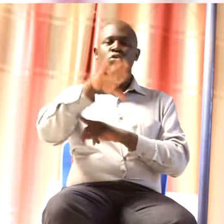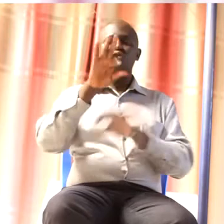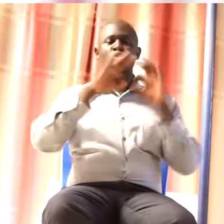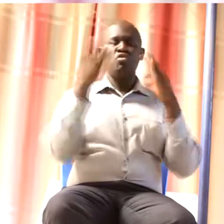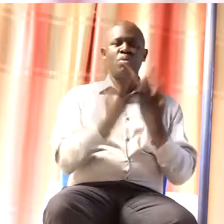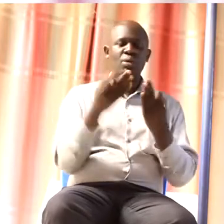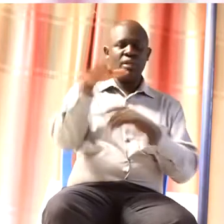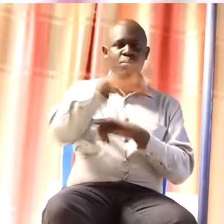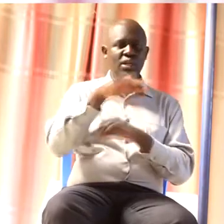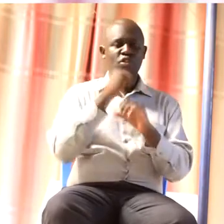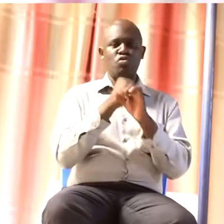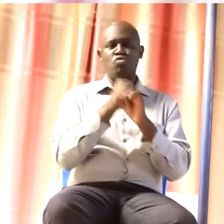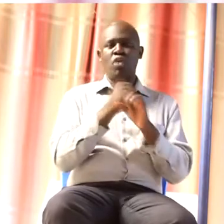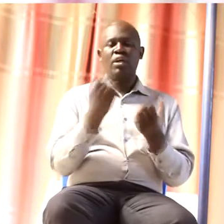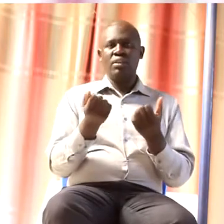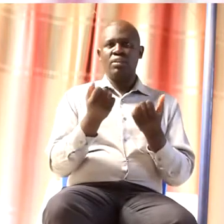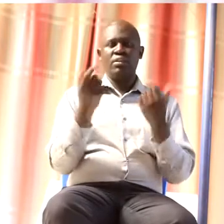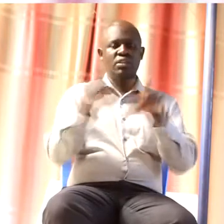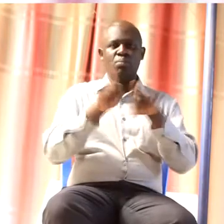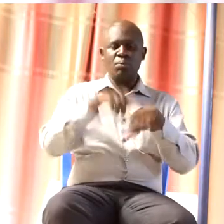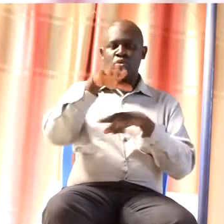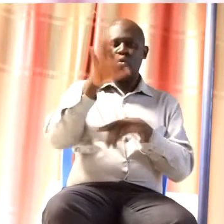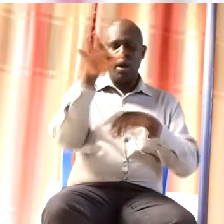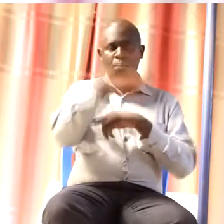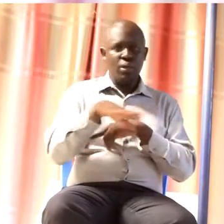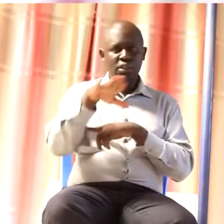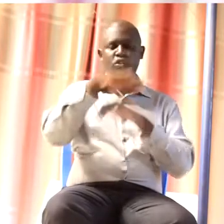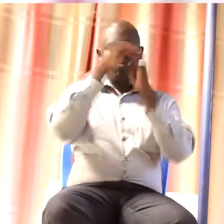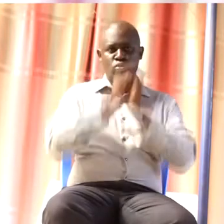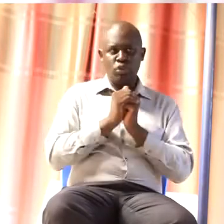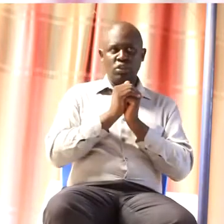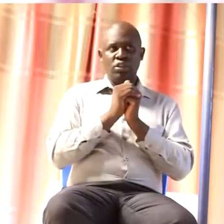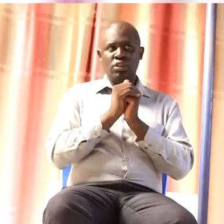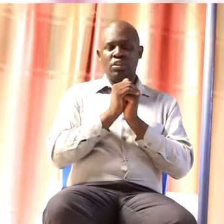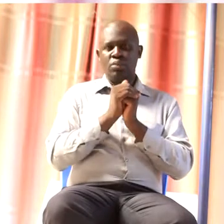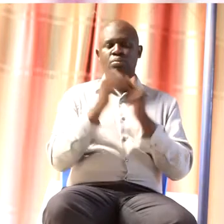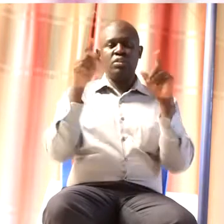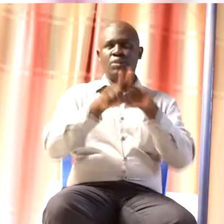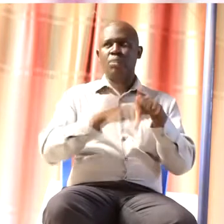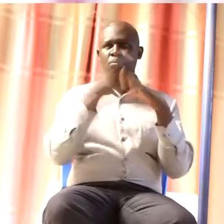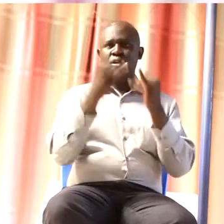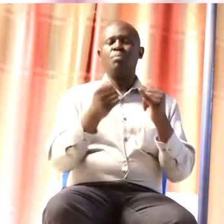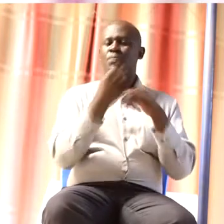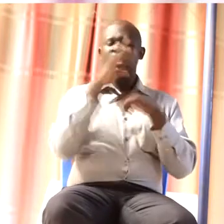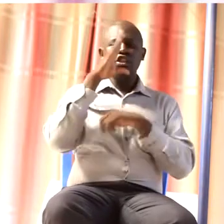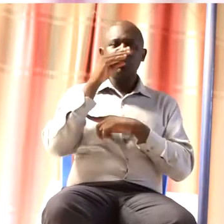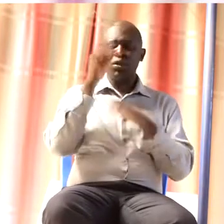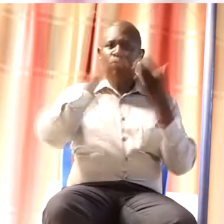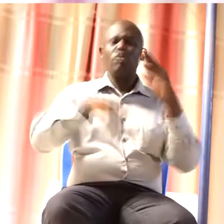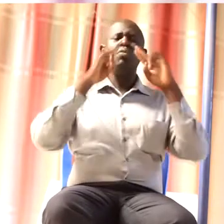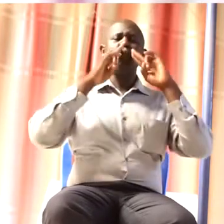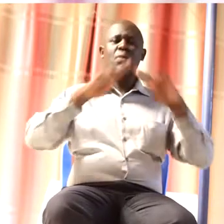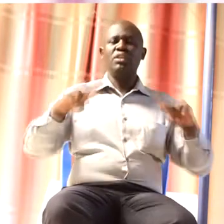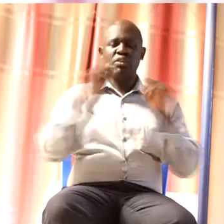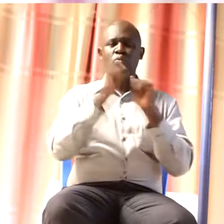place of work, in your place of worship." I speak peace within our